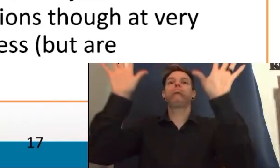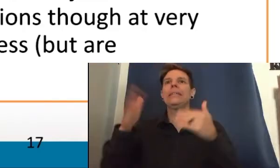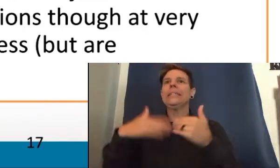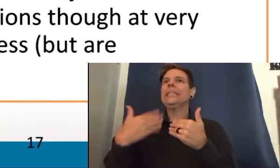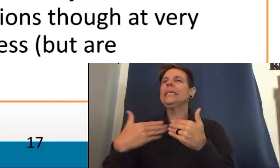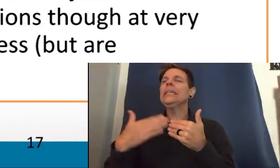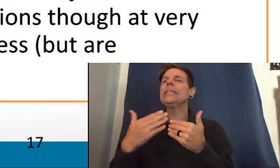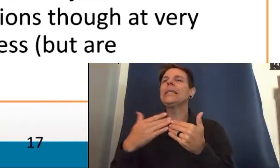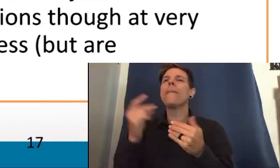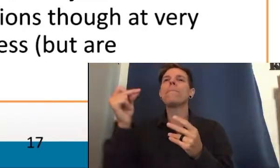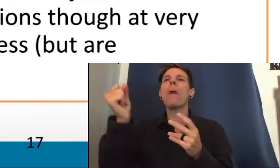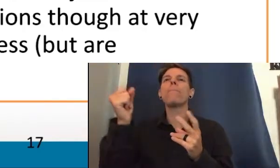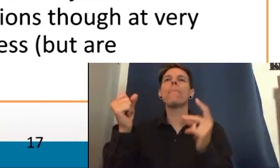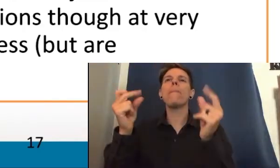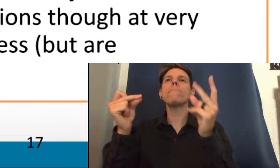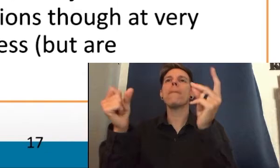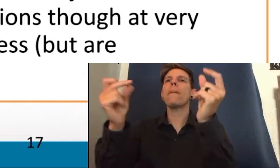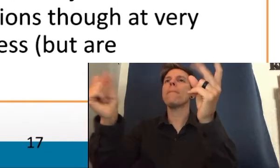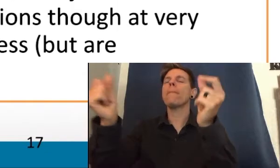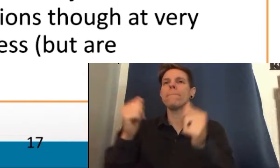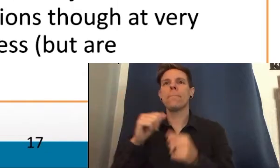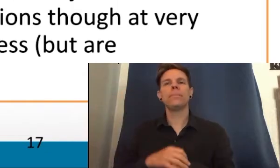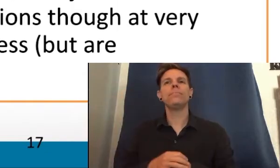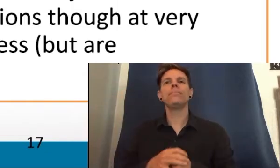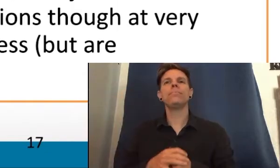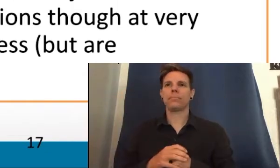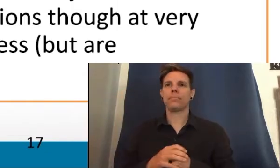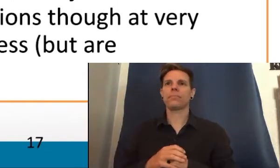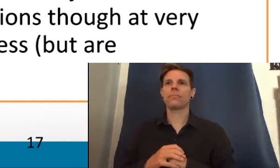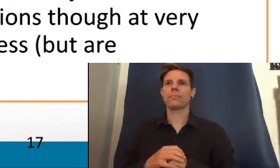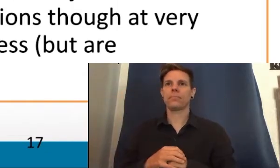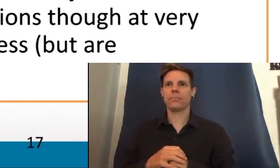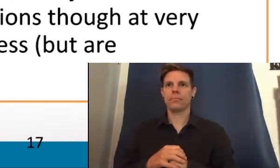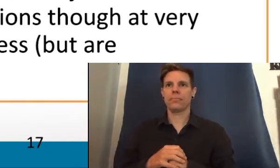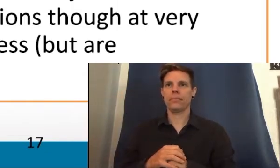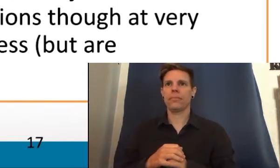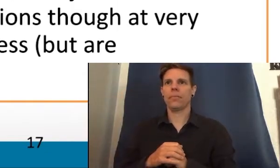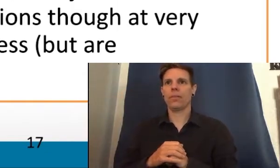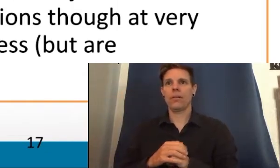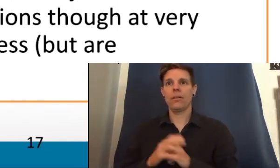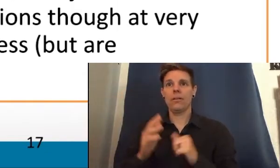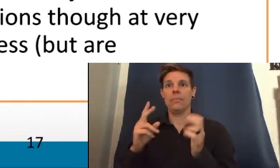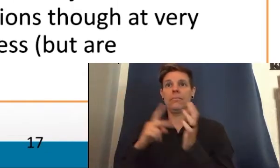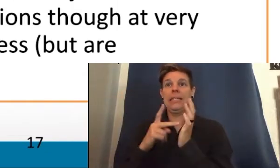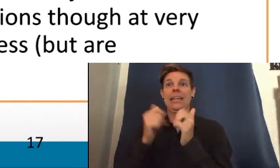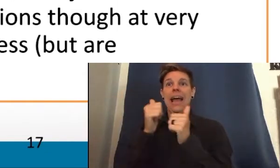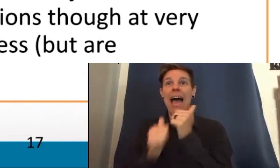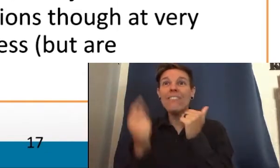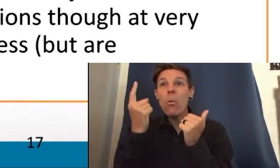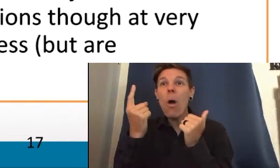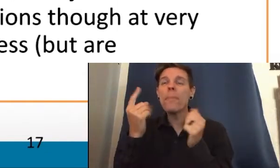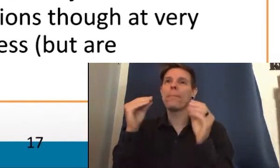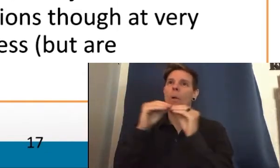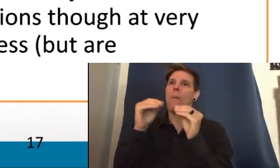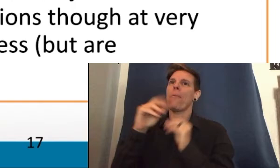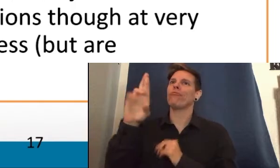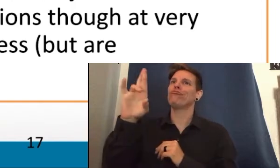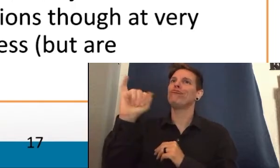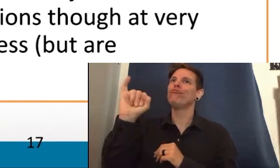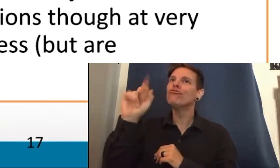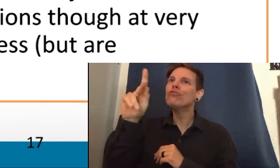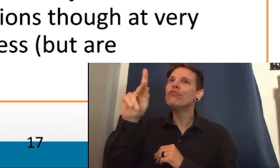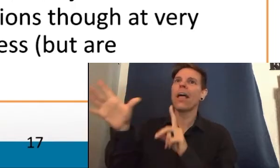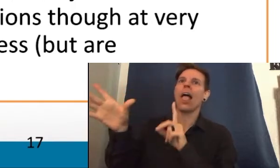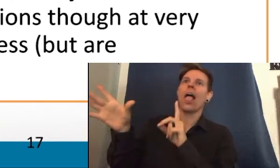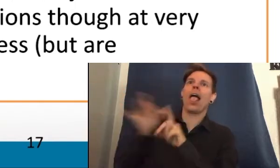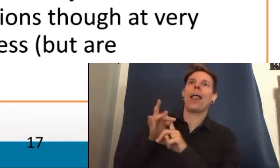predecessors. And so it means everybody's at higher risk of exposure to the virus. So when I go to the grocery